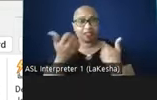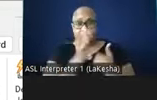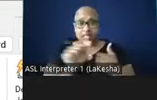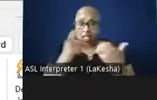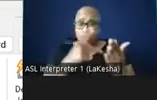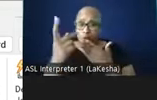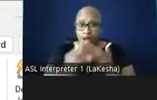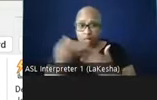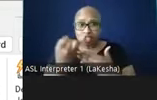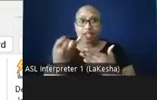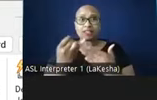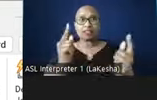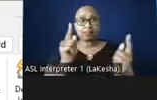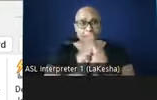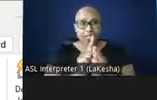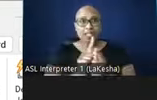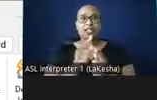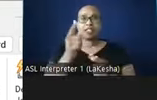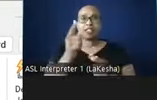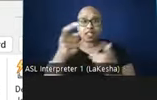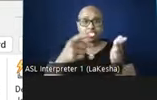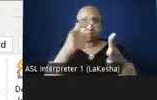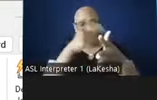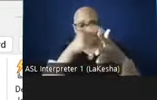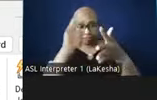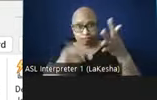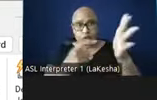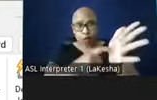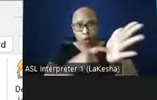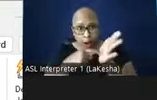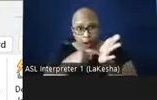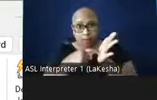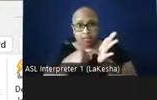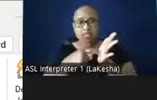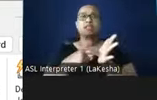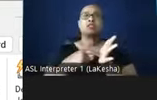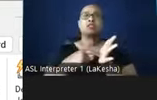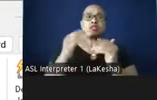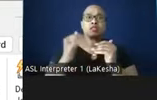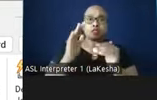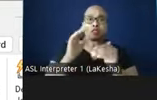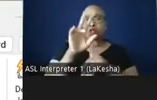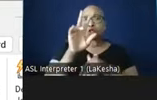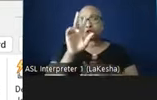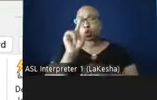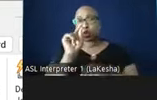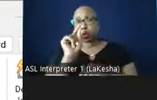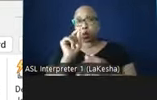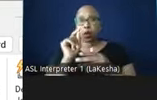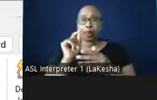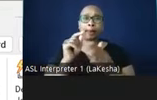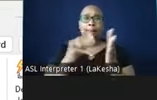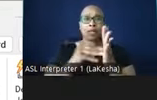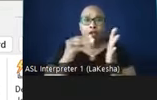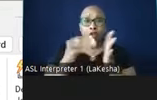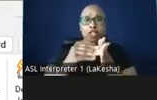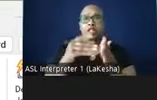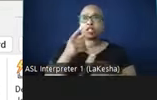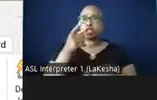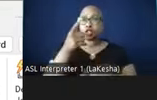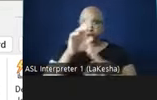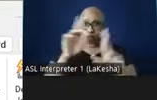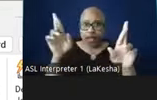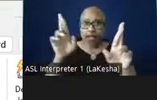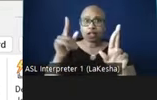of deferred maintenance, they're $20 million. They are more or less ready to go. Compliance is good, you know, you have the capacity